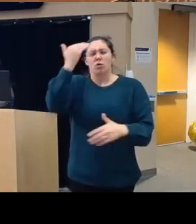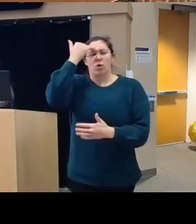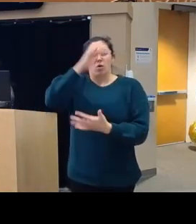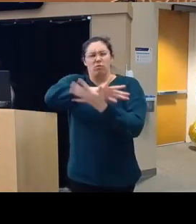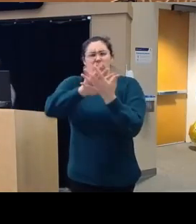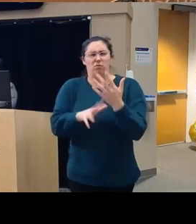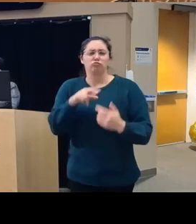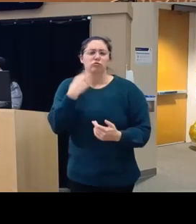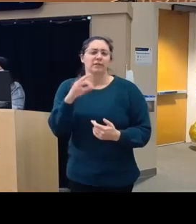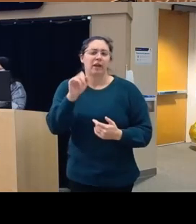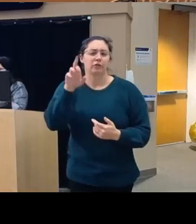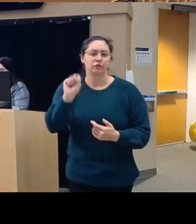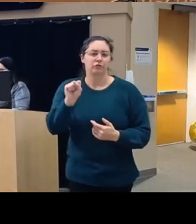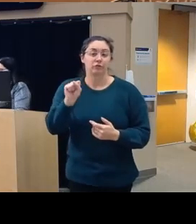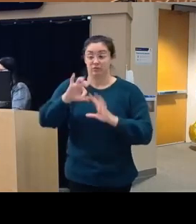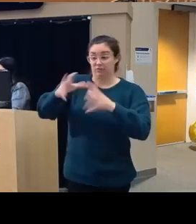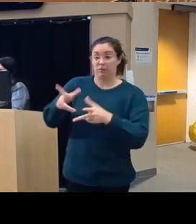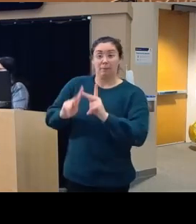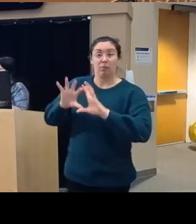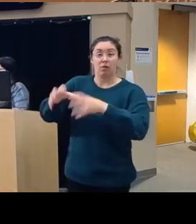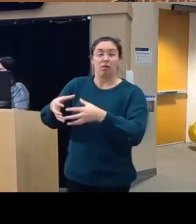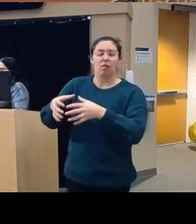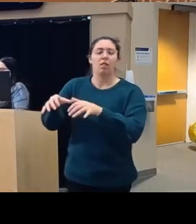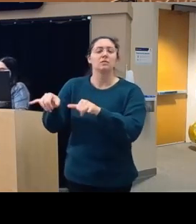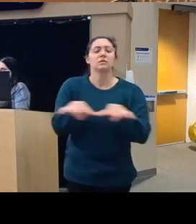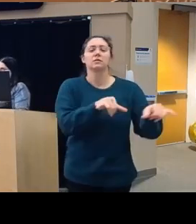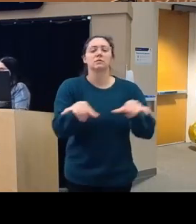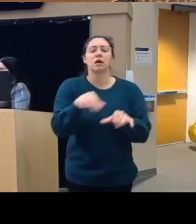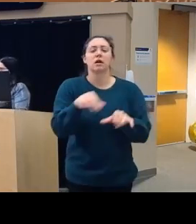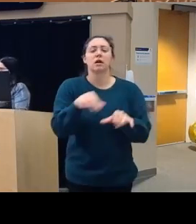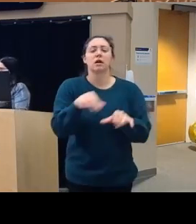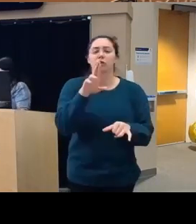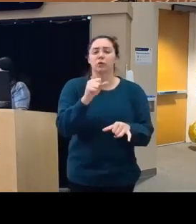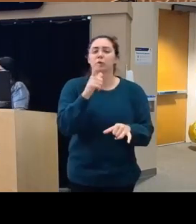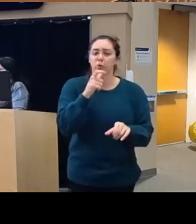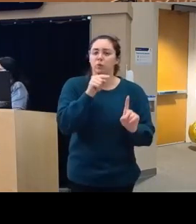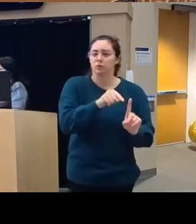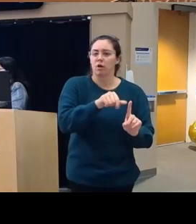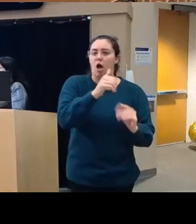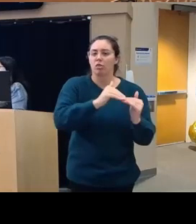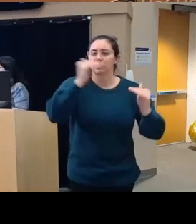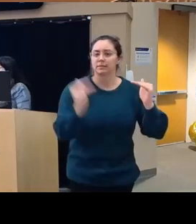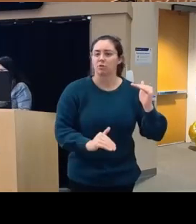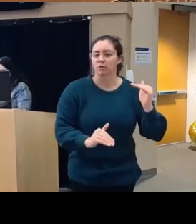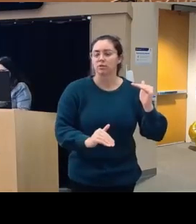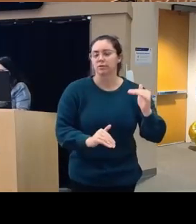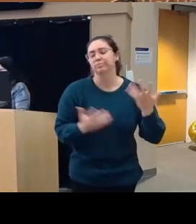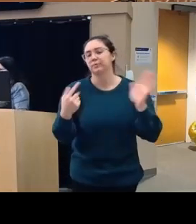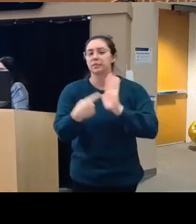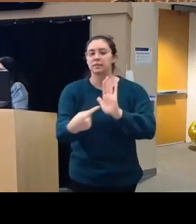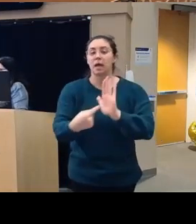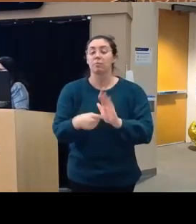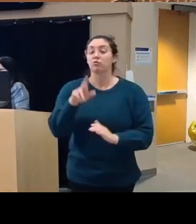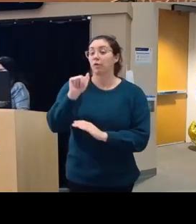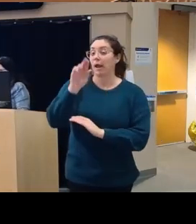risk factors. So this population shares a lot of the same risk factors as those in other disparities populations, for